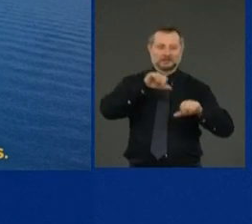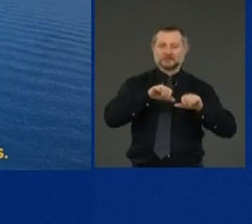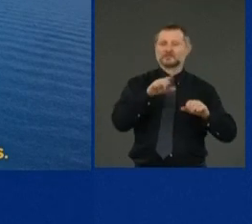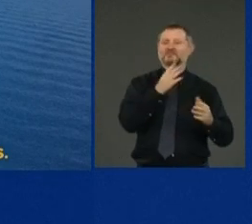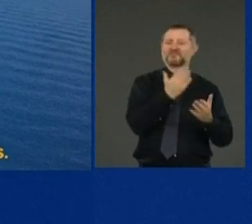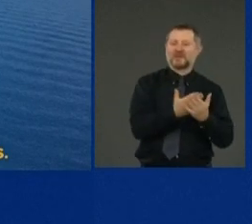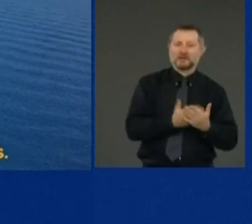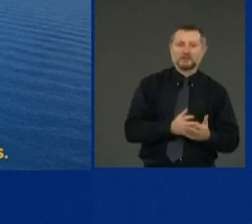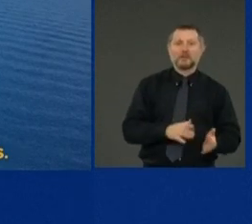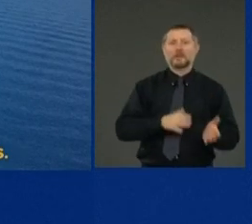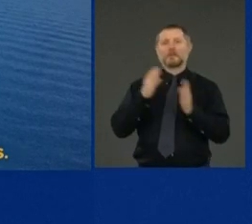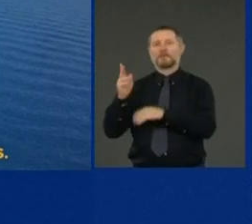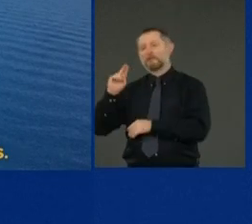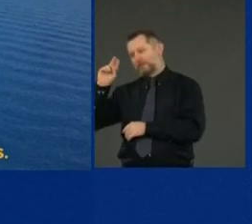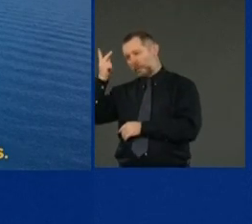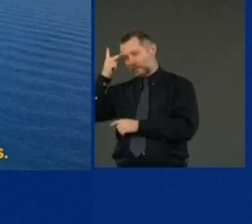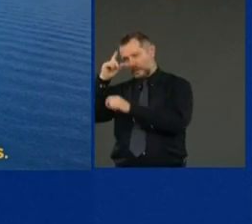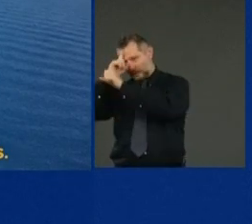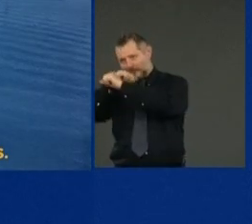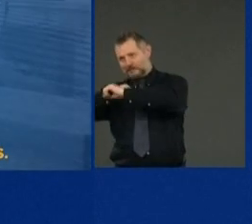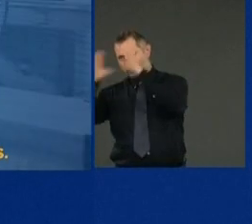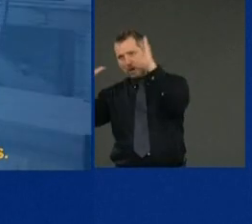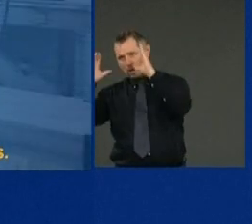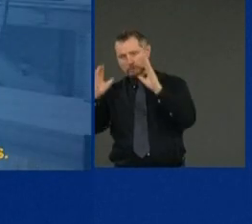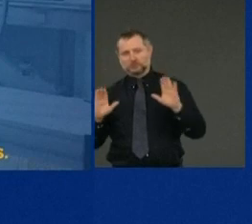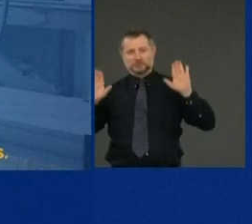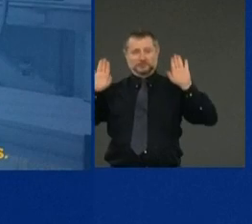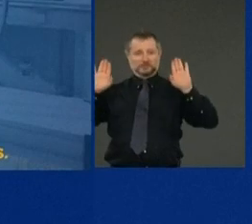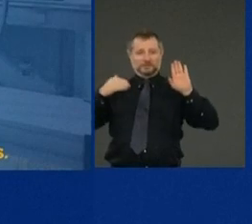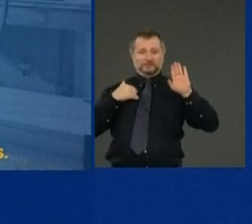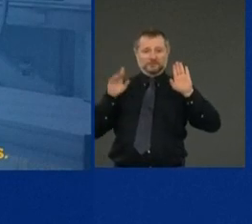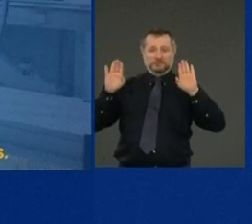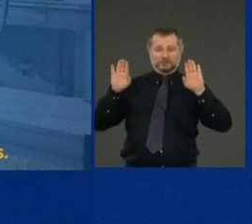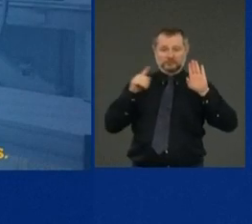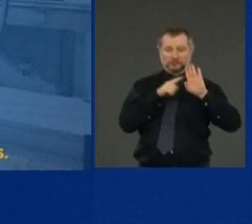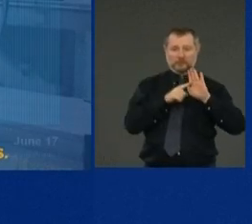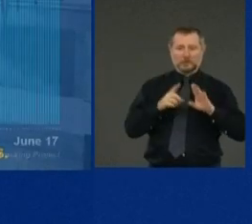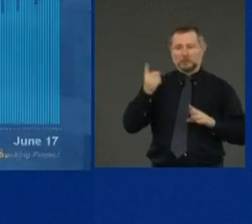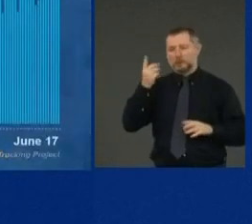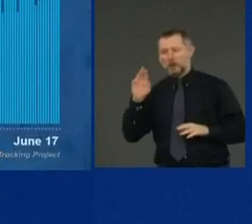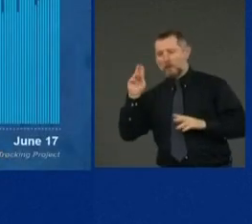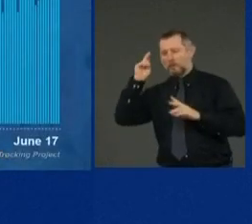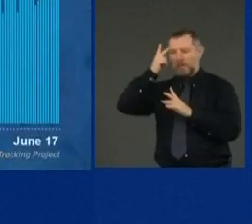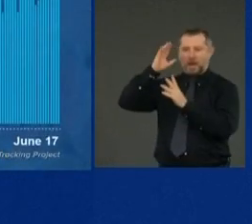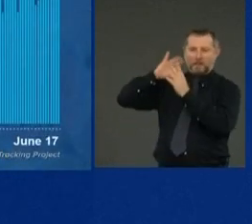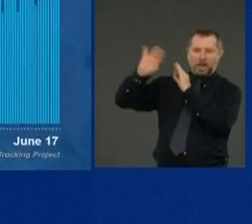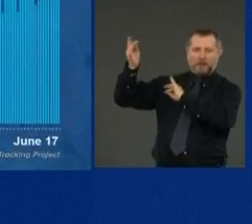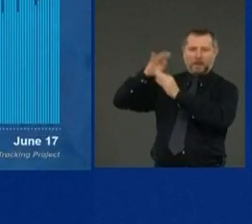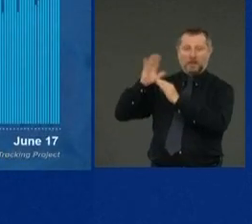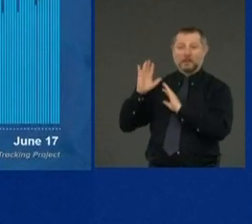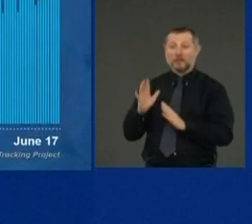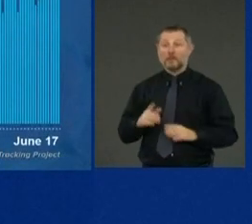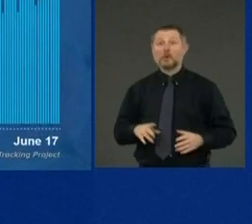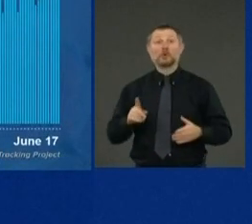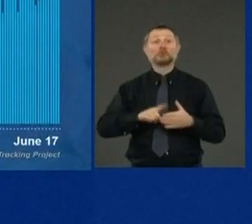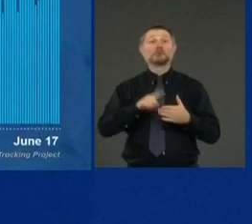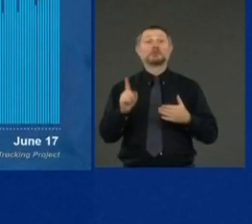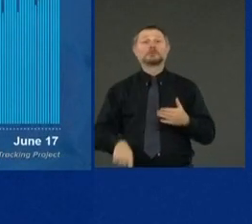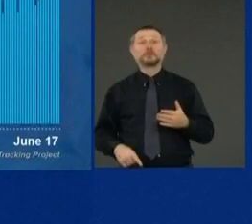based on political ideology and public relations and politics. And the results are